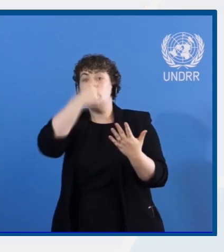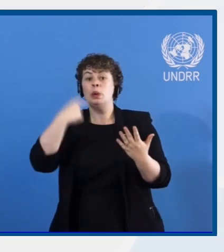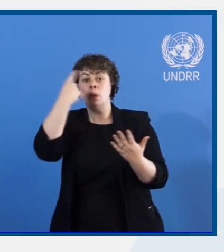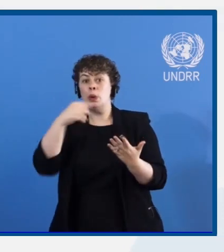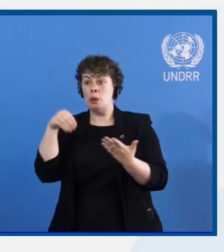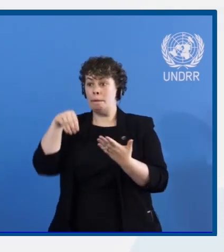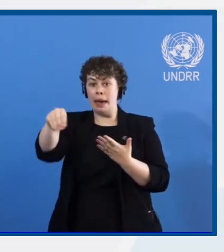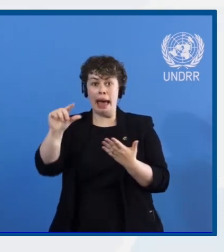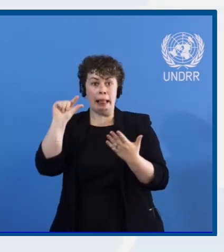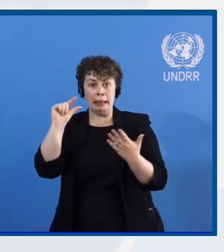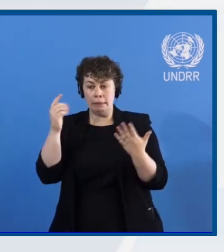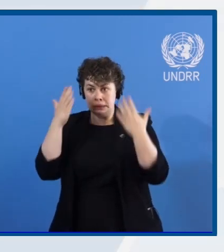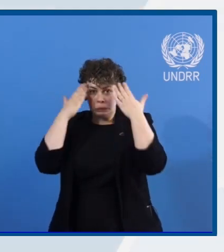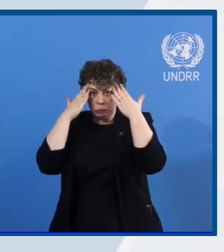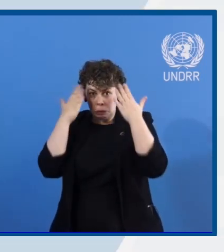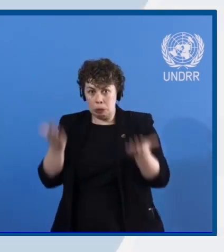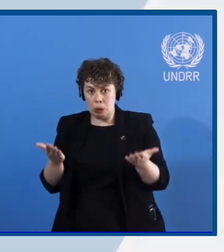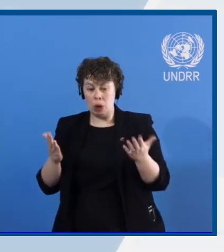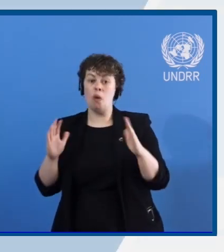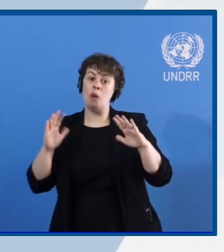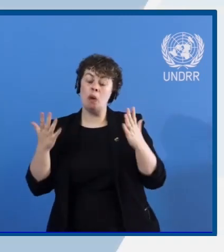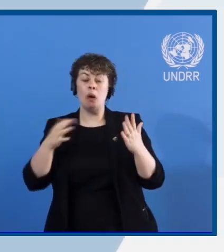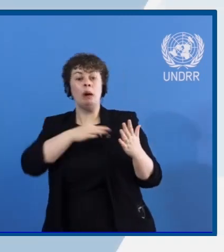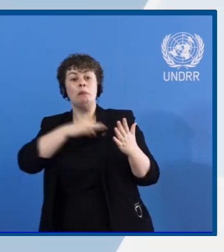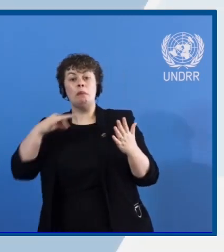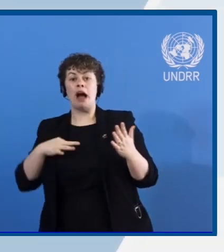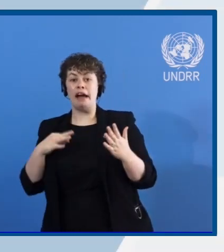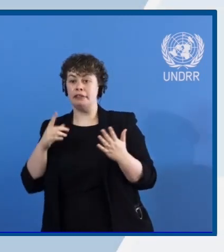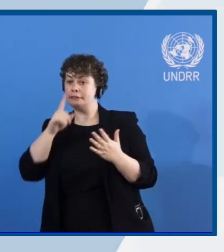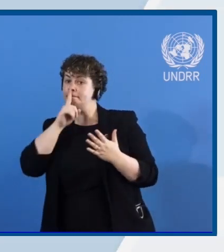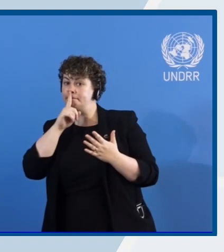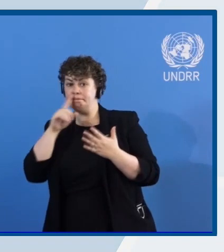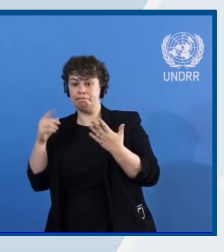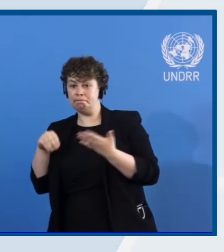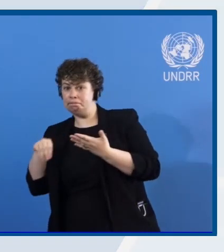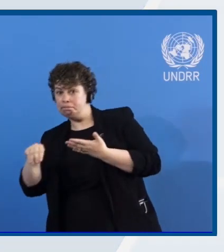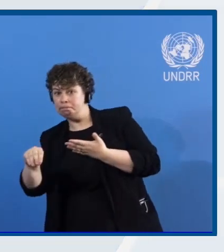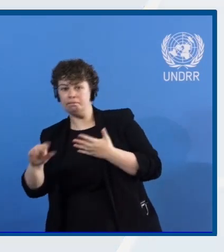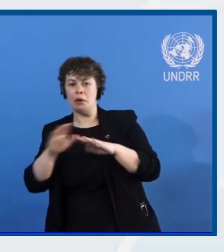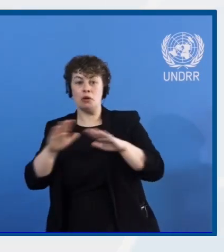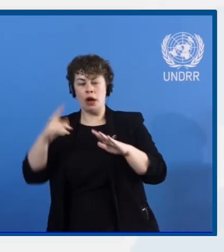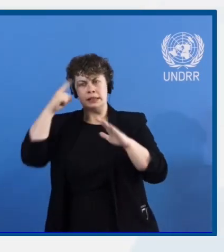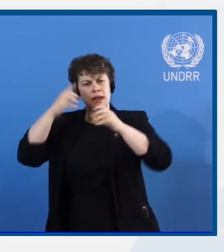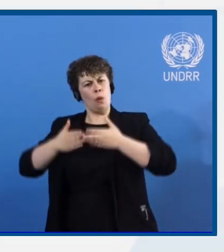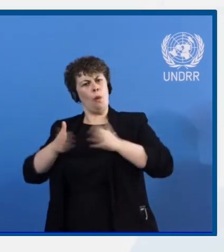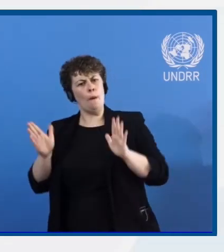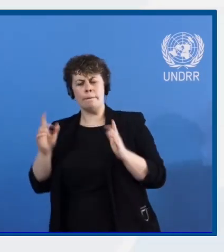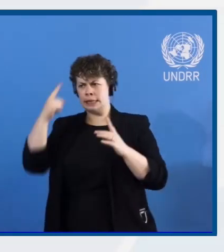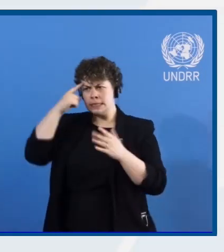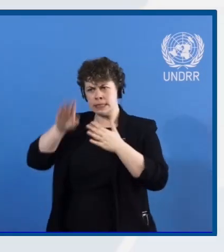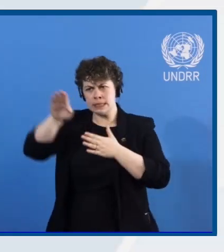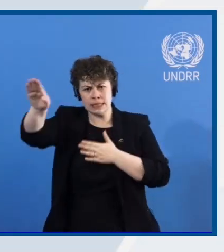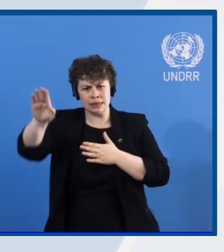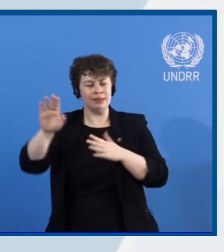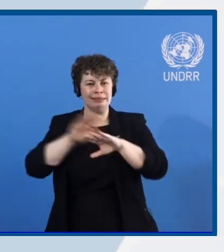undisclosed in private and financial sector investment decision making. And the continued reliance on